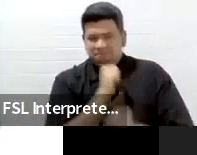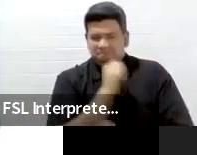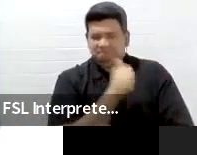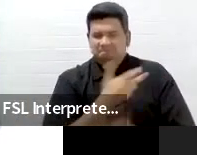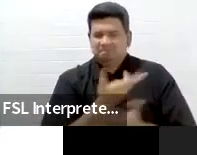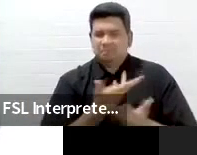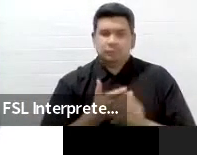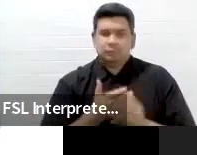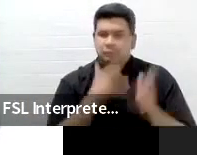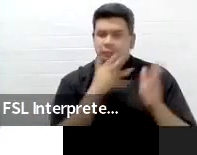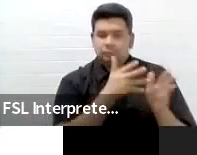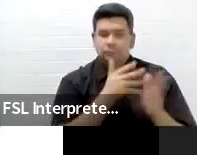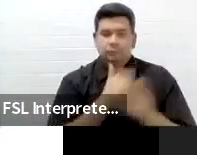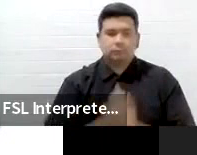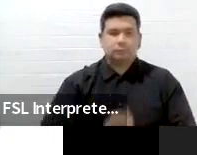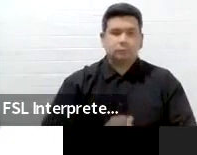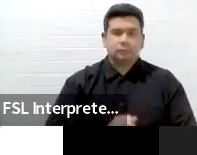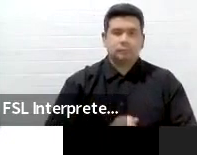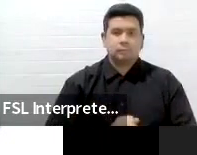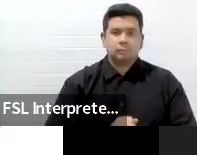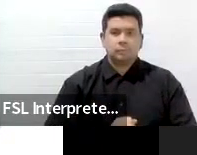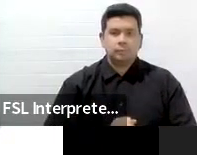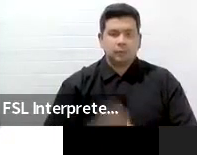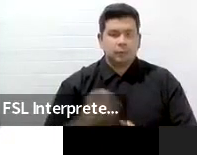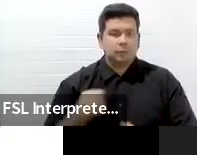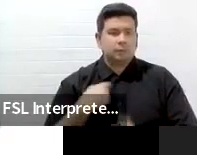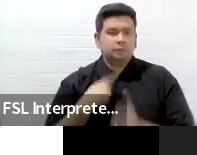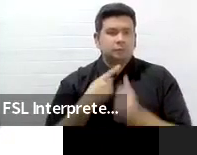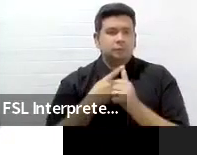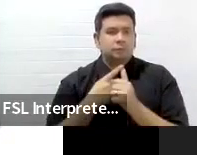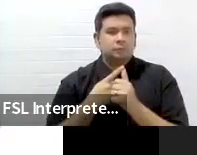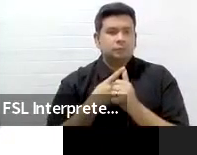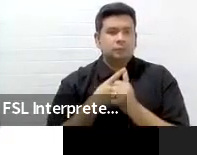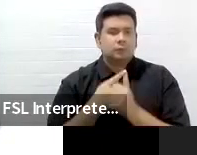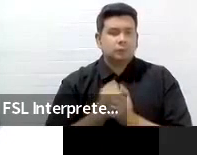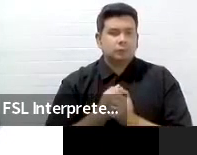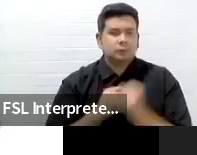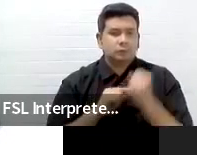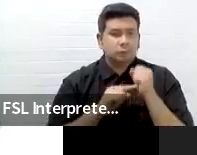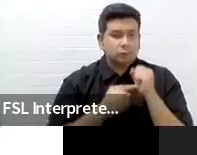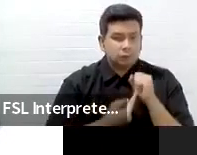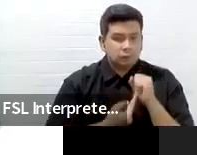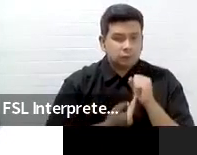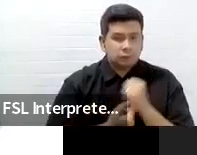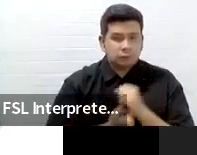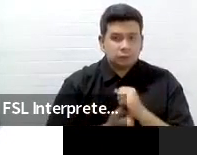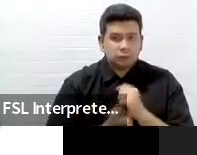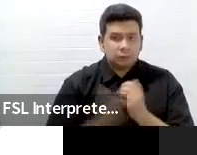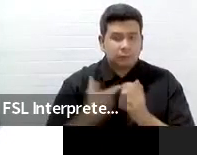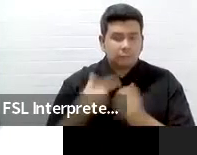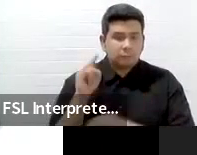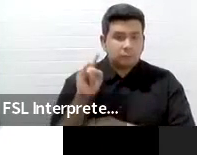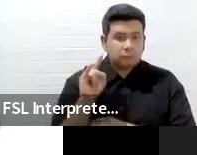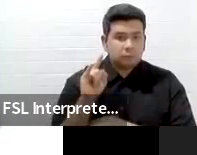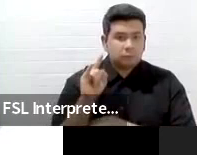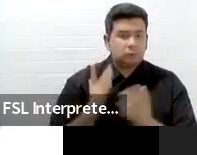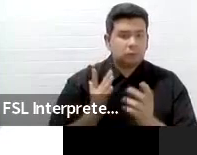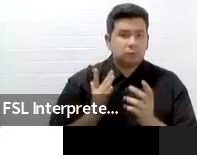particular group. Initially, we some of the media personalities were